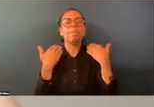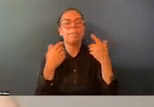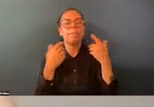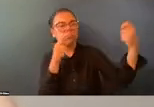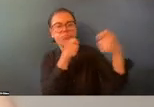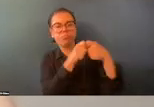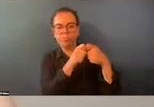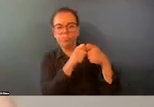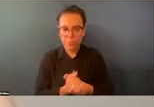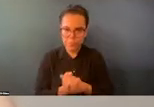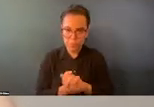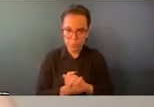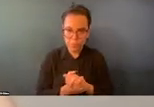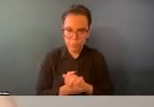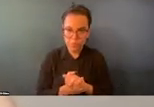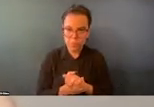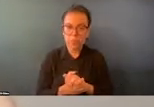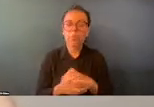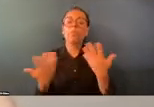Aral Sea Basin.